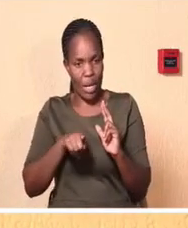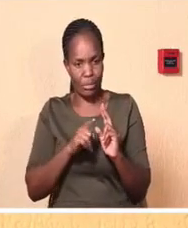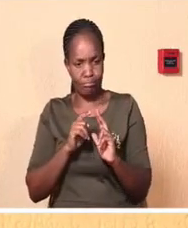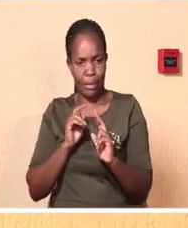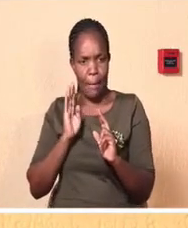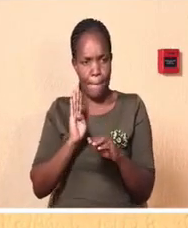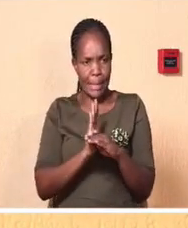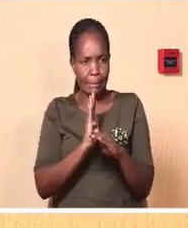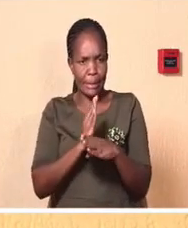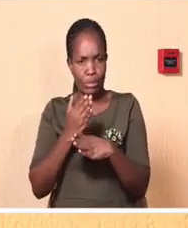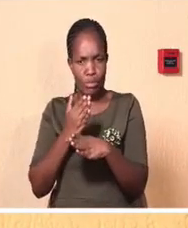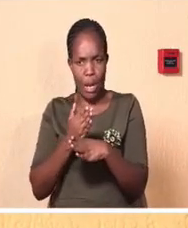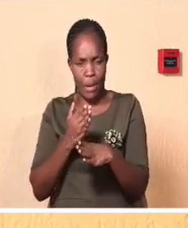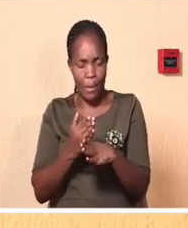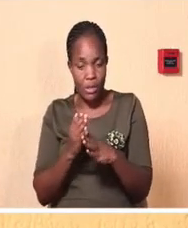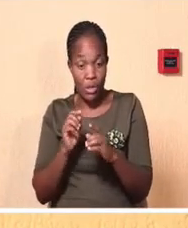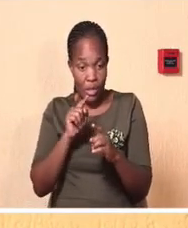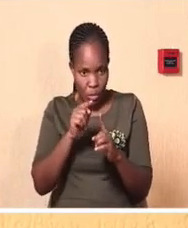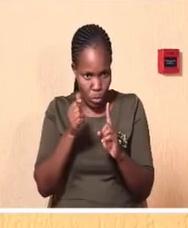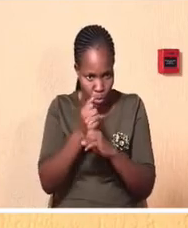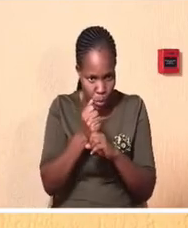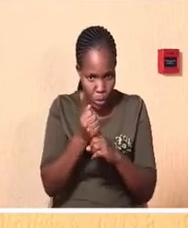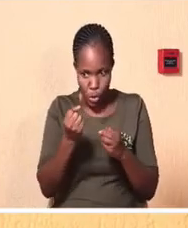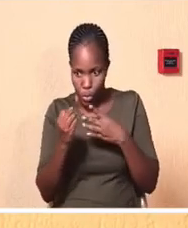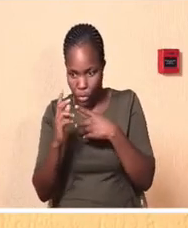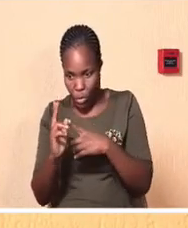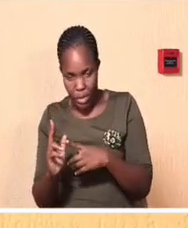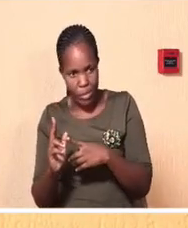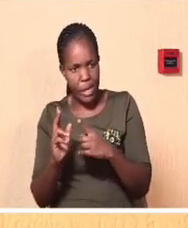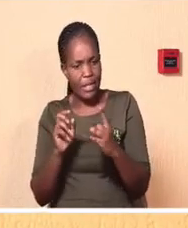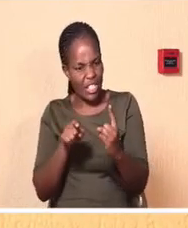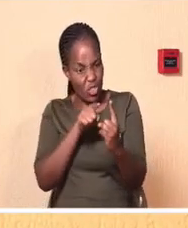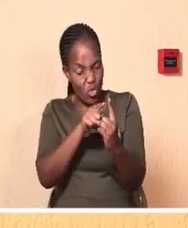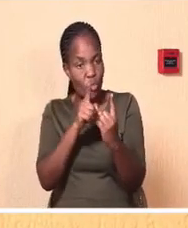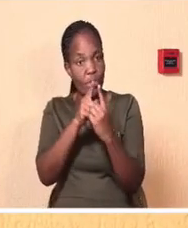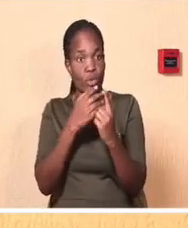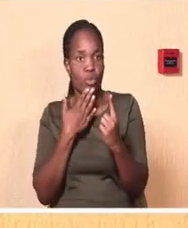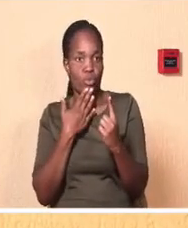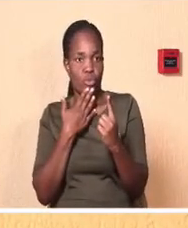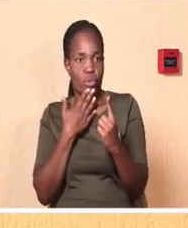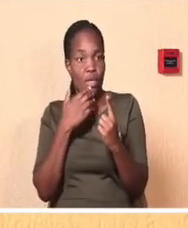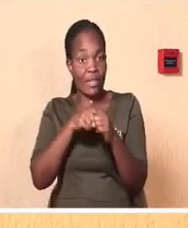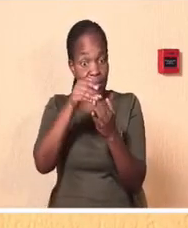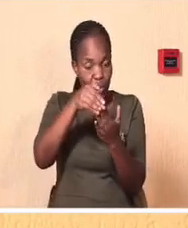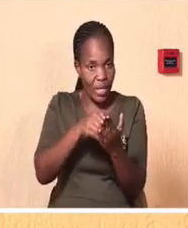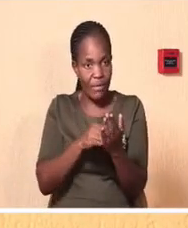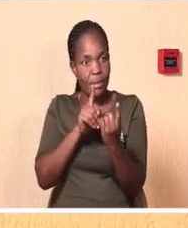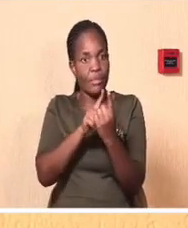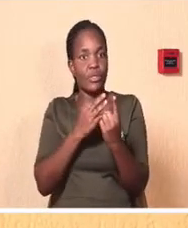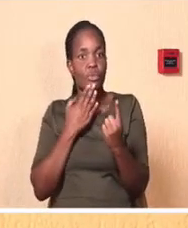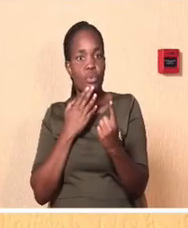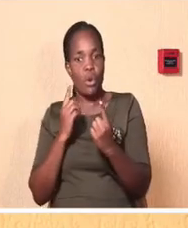a list of possible contacts with someone who is confirmed, and then they try to track and trace